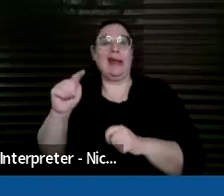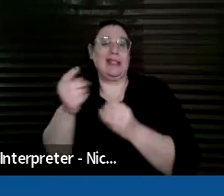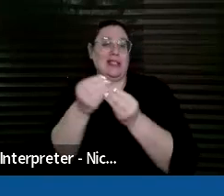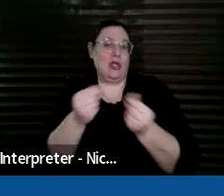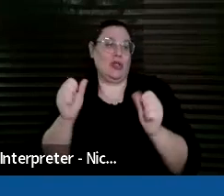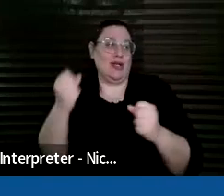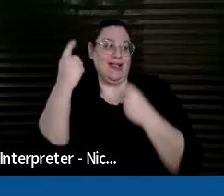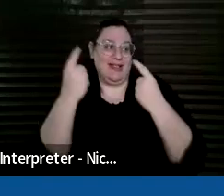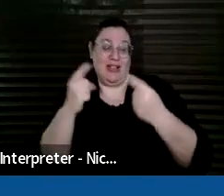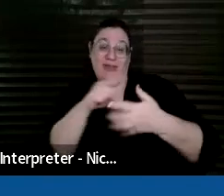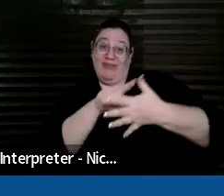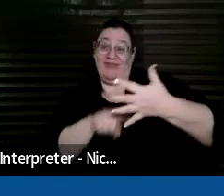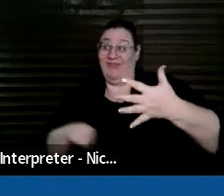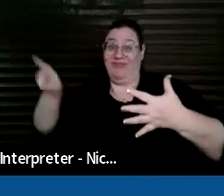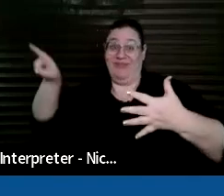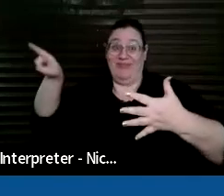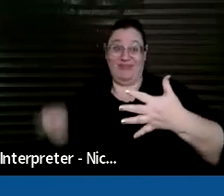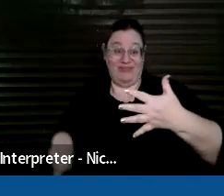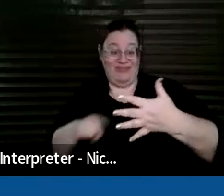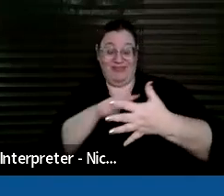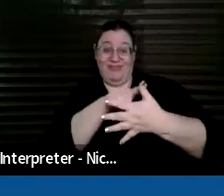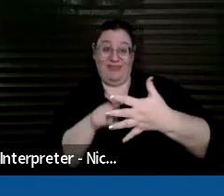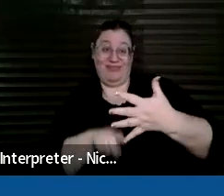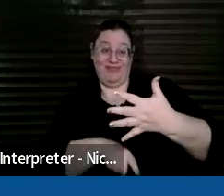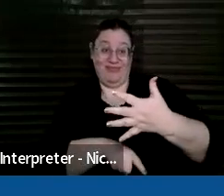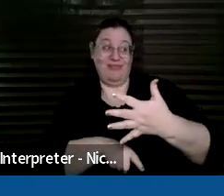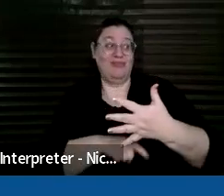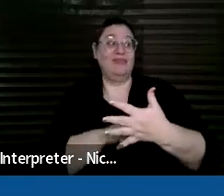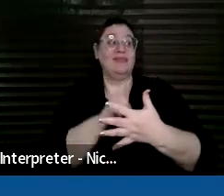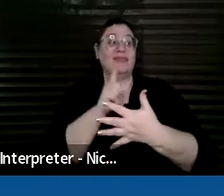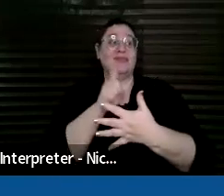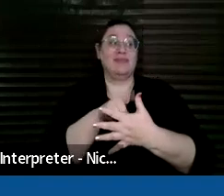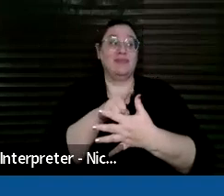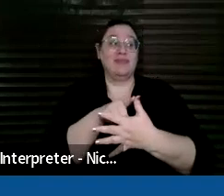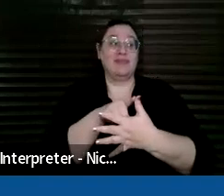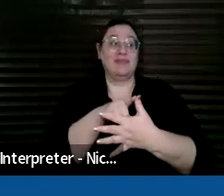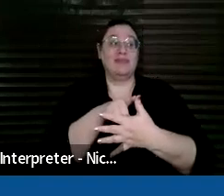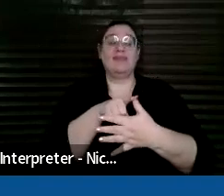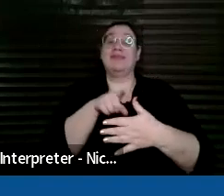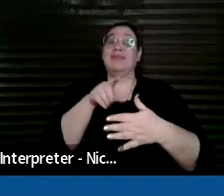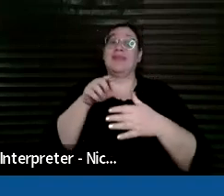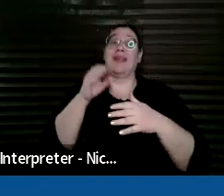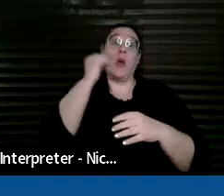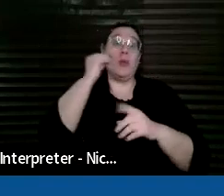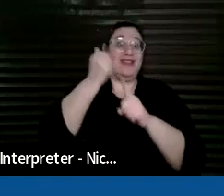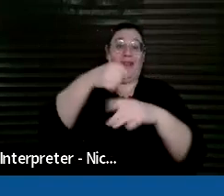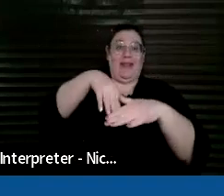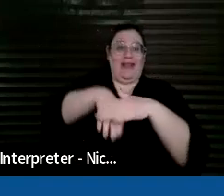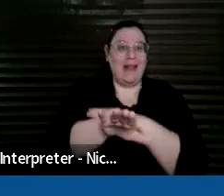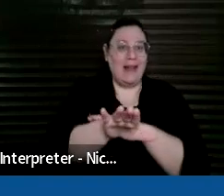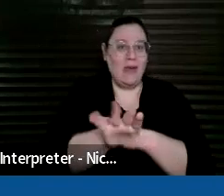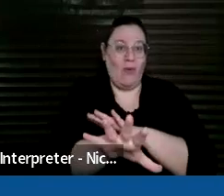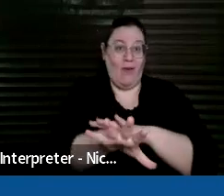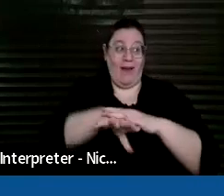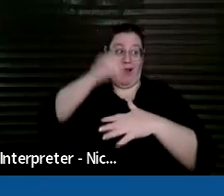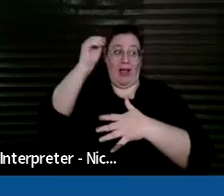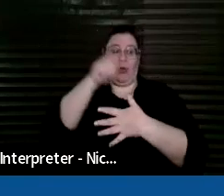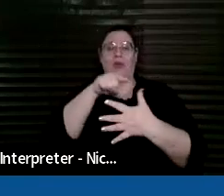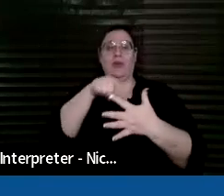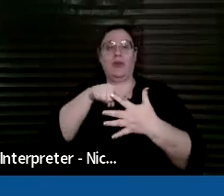home include accessing in and out of the home, interior stairs,